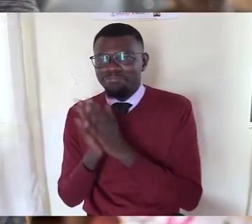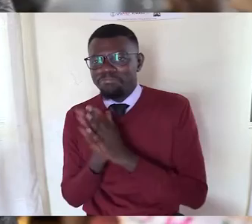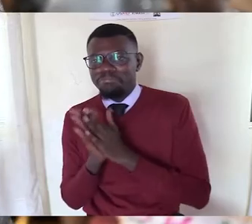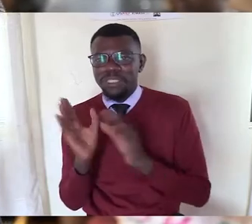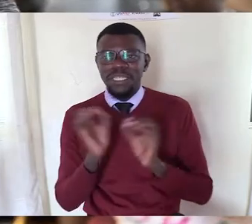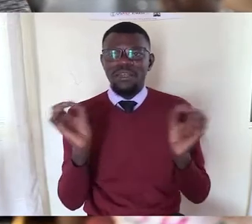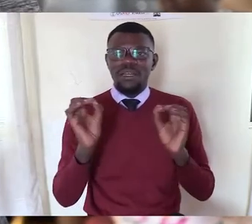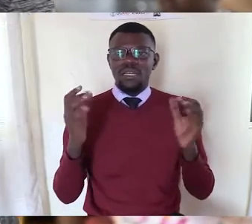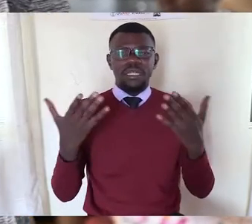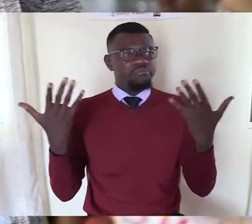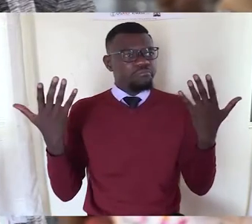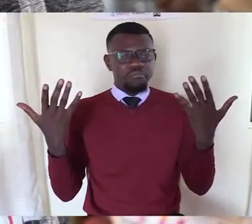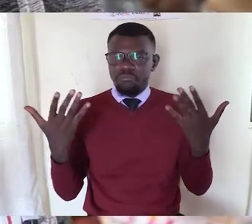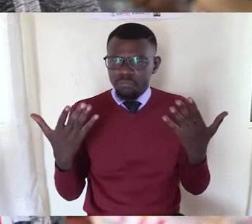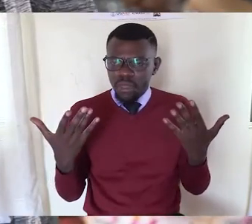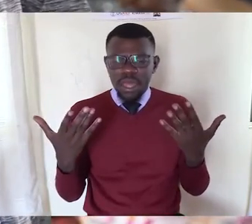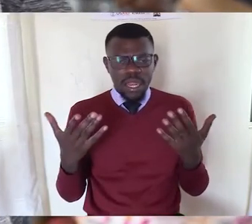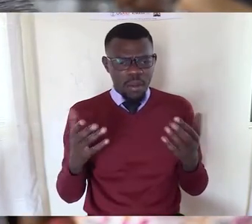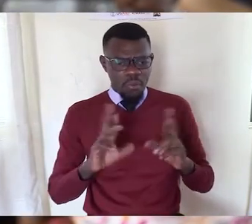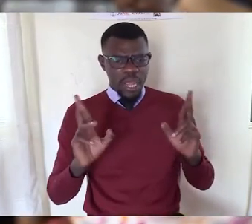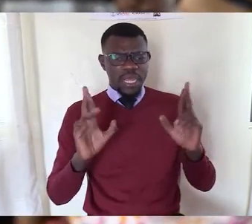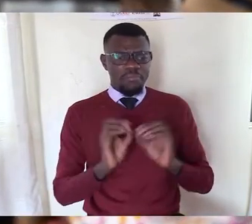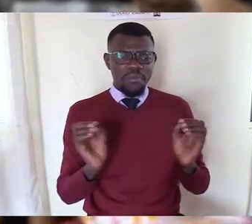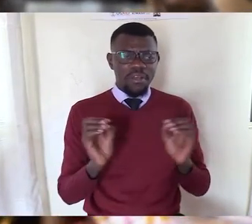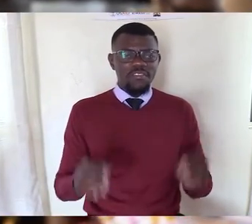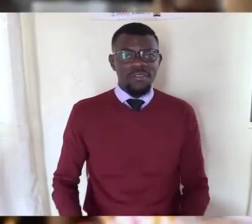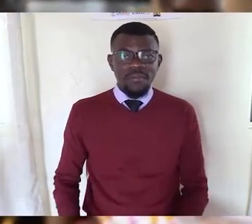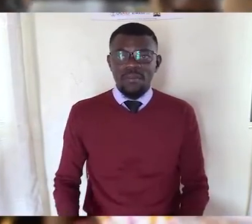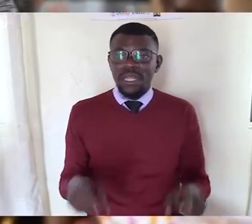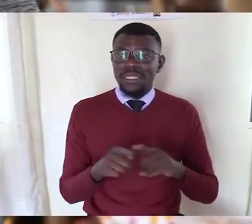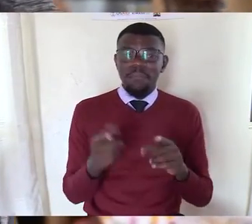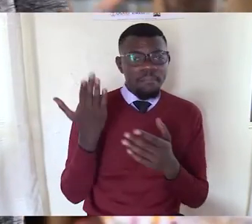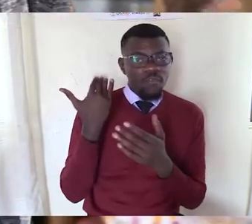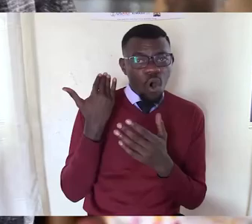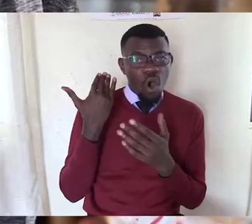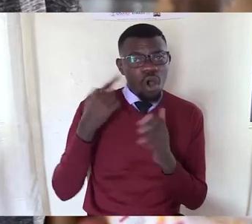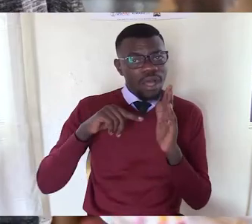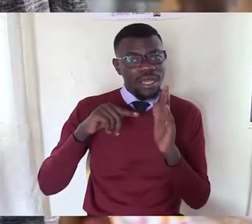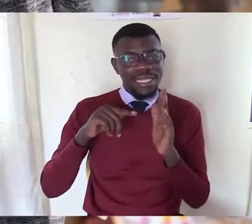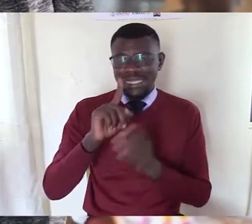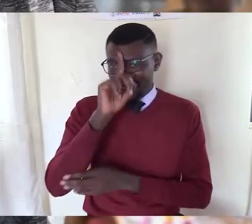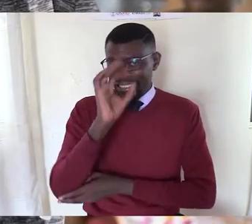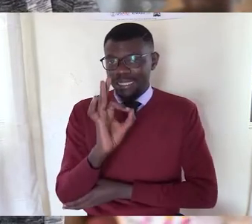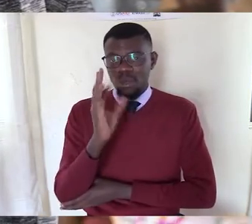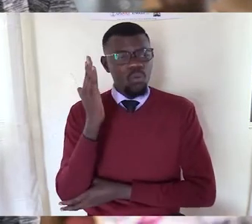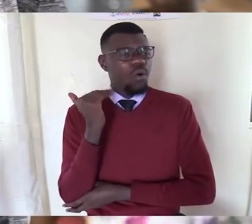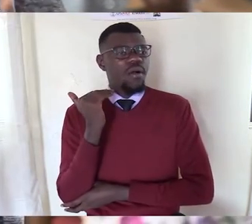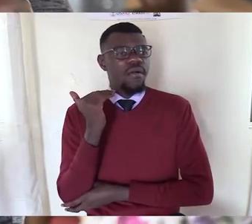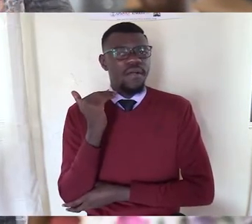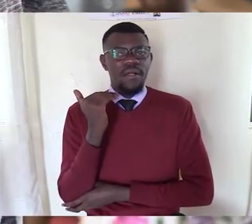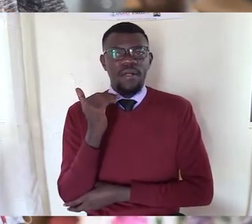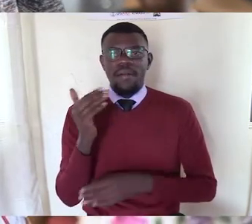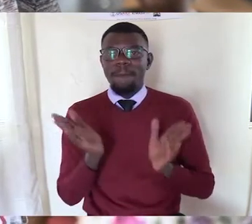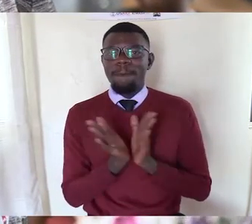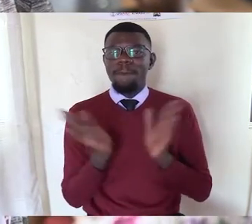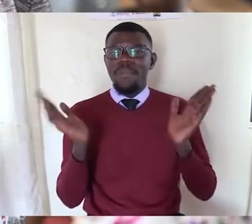were not prepared to receive them. And it also became more dire because at this time,